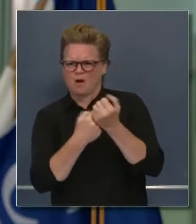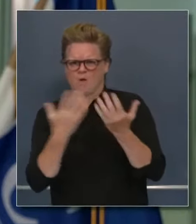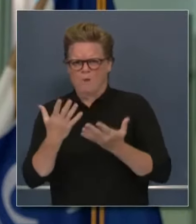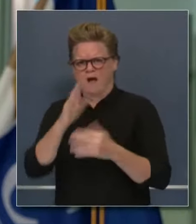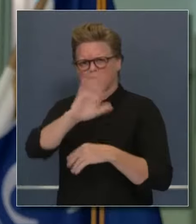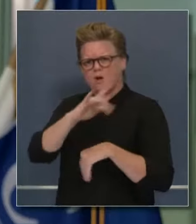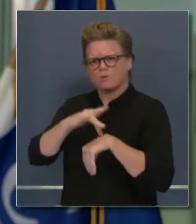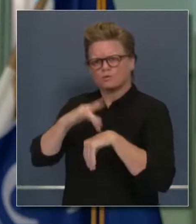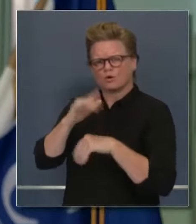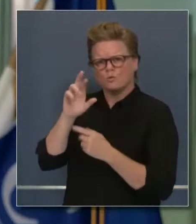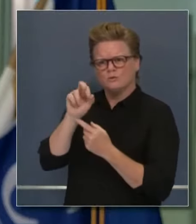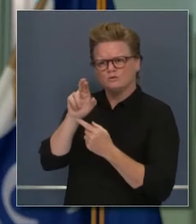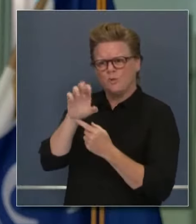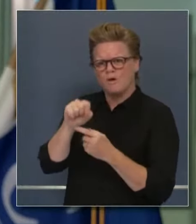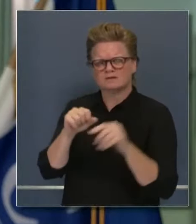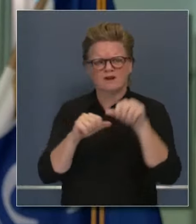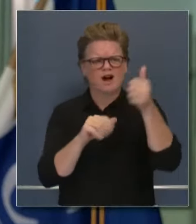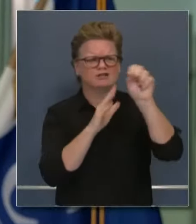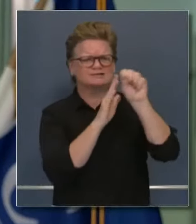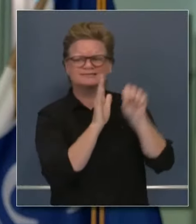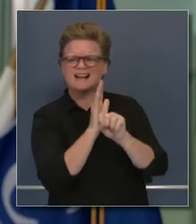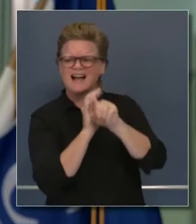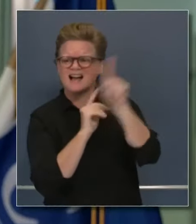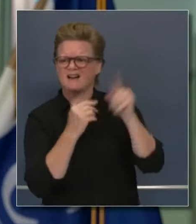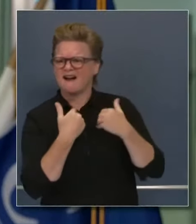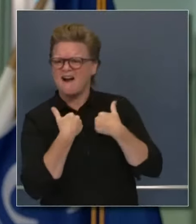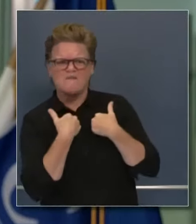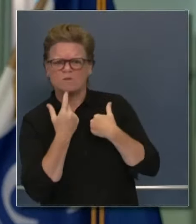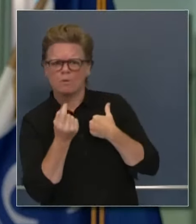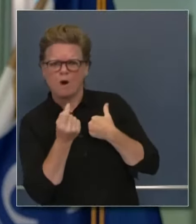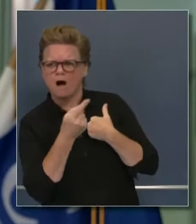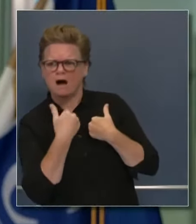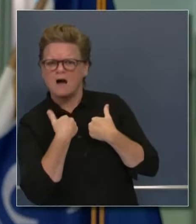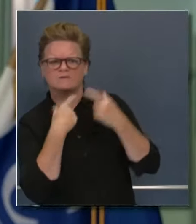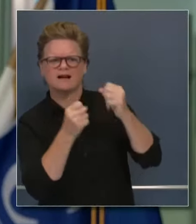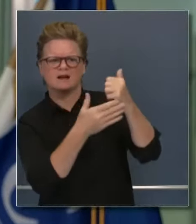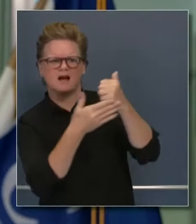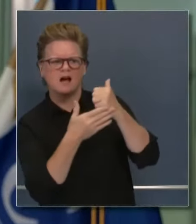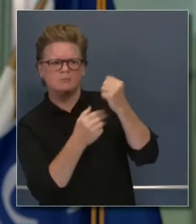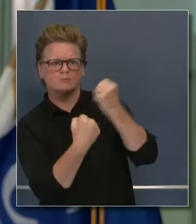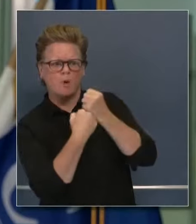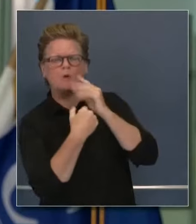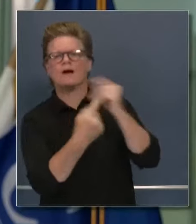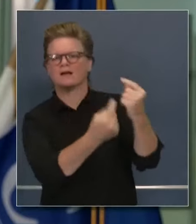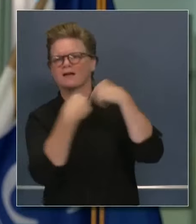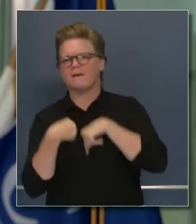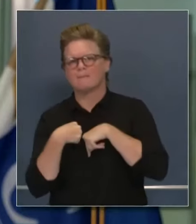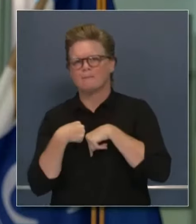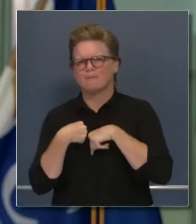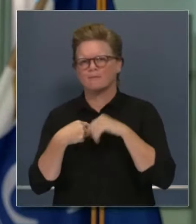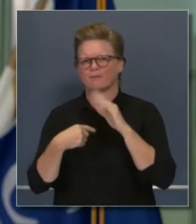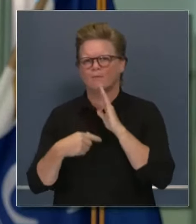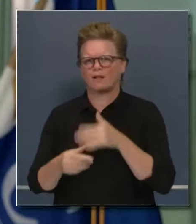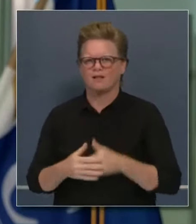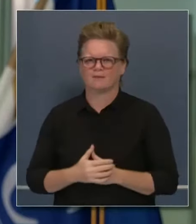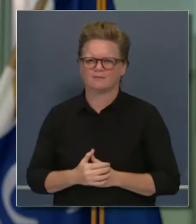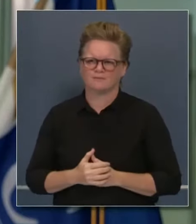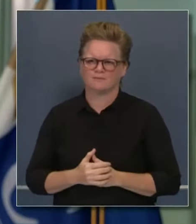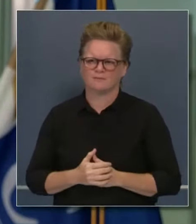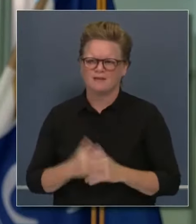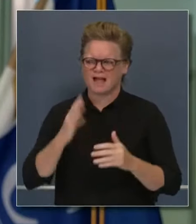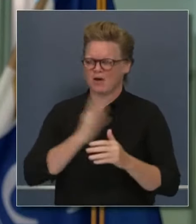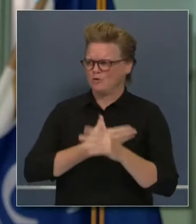states because of more favorable conditions in other parts of the West Coast of the United States. So, look, our mutual aid system